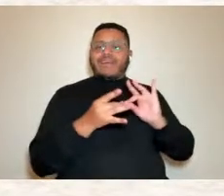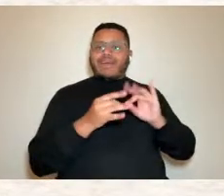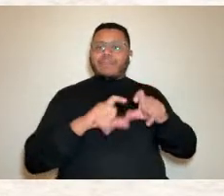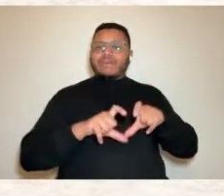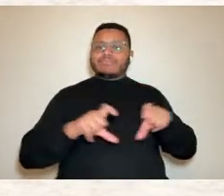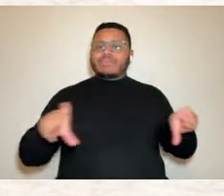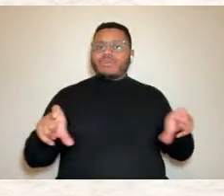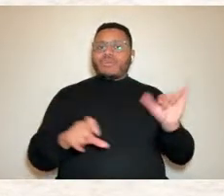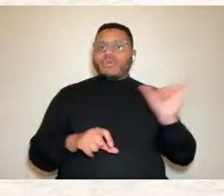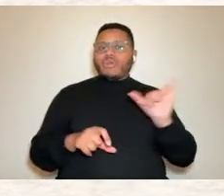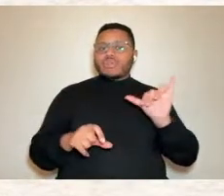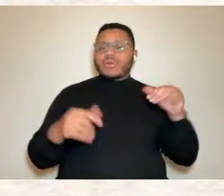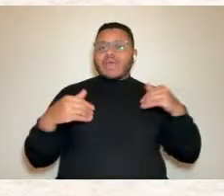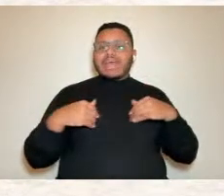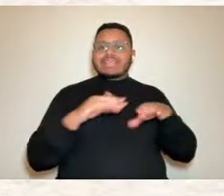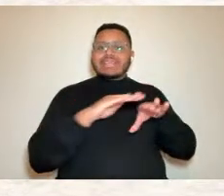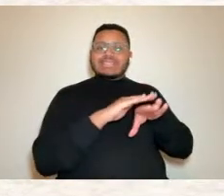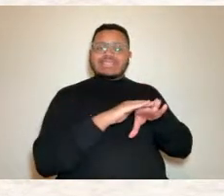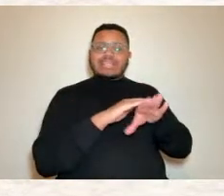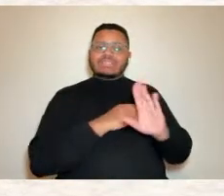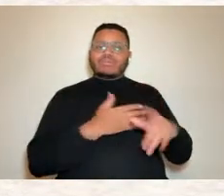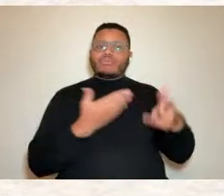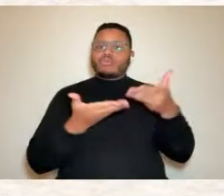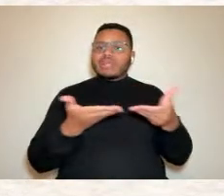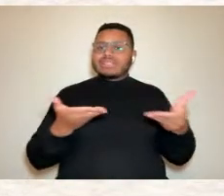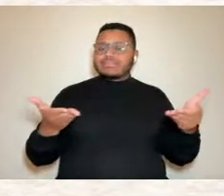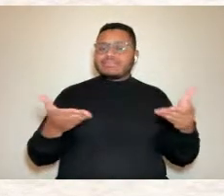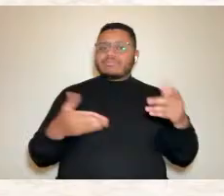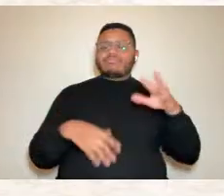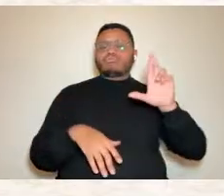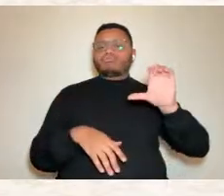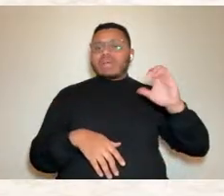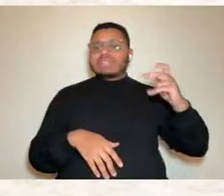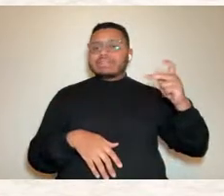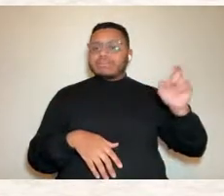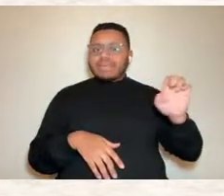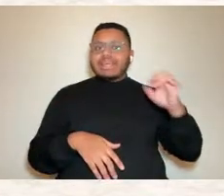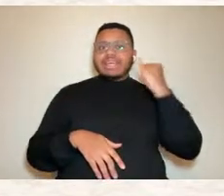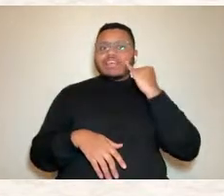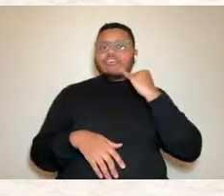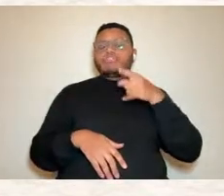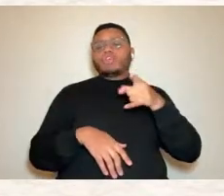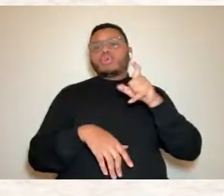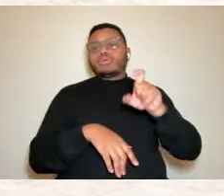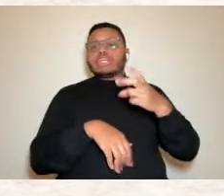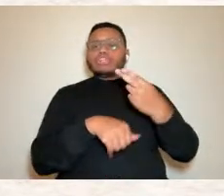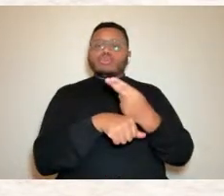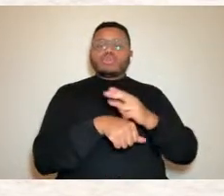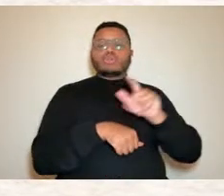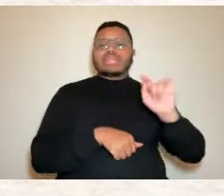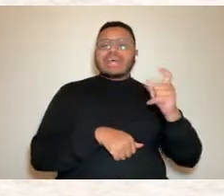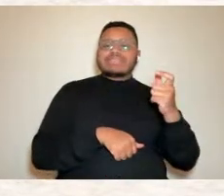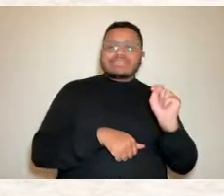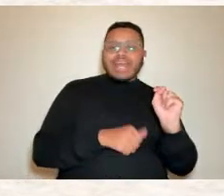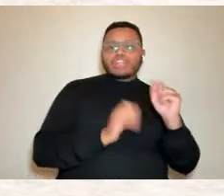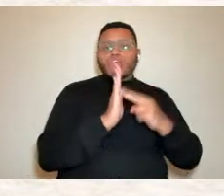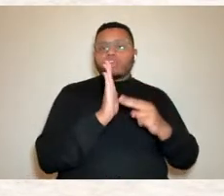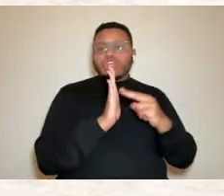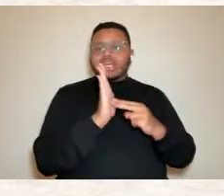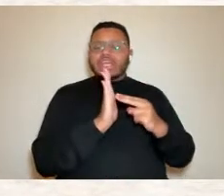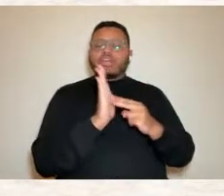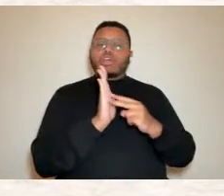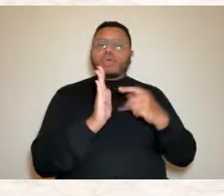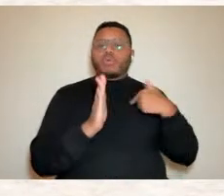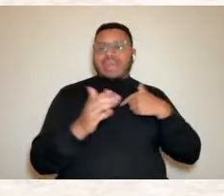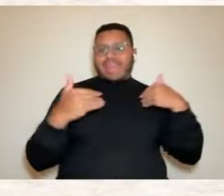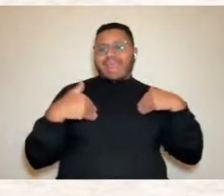we also have an accessible recipe for those that may need to use a text reader to read the recipe for you. We have